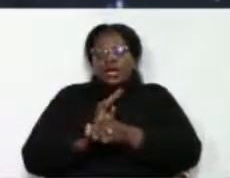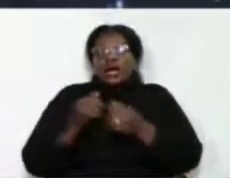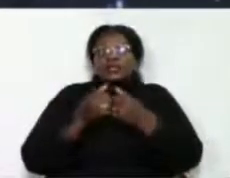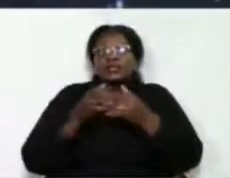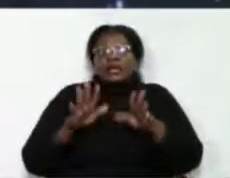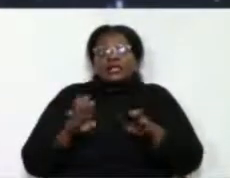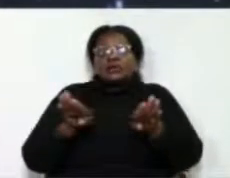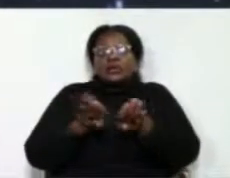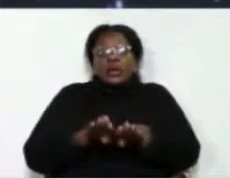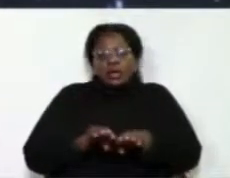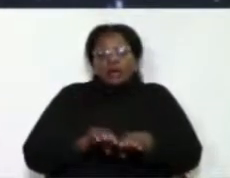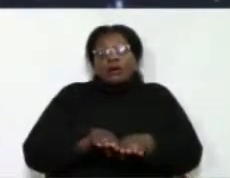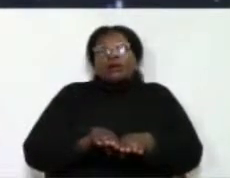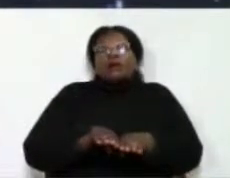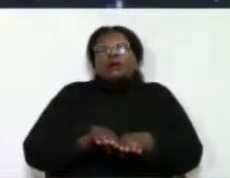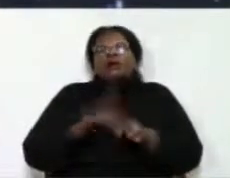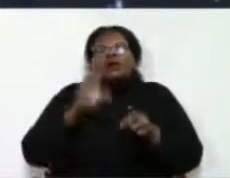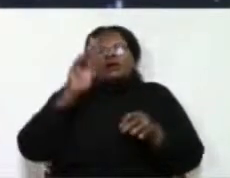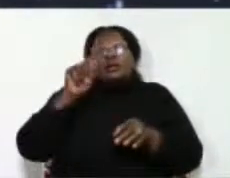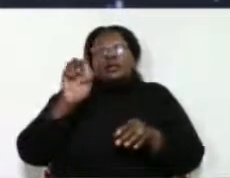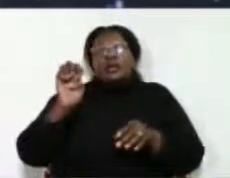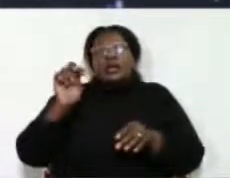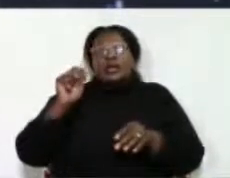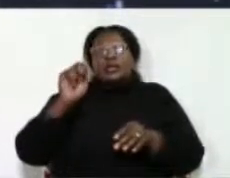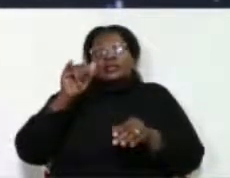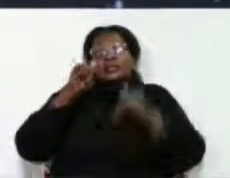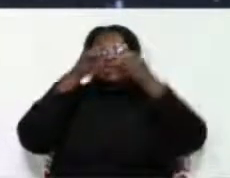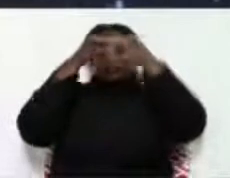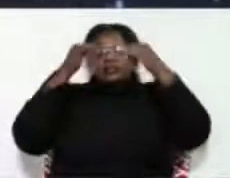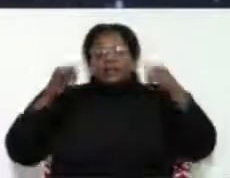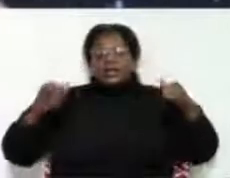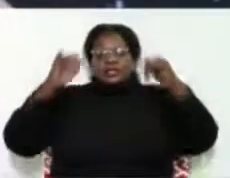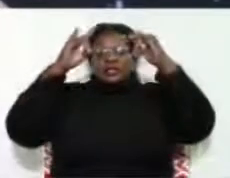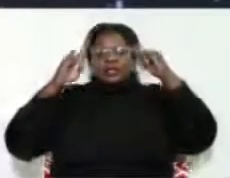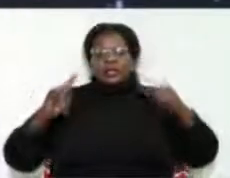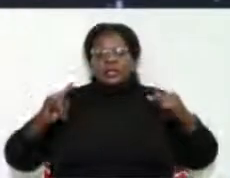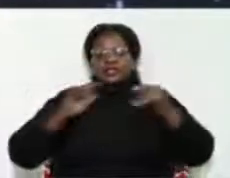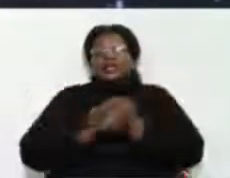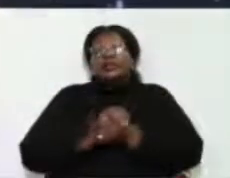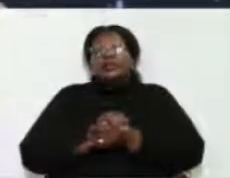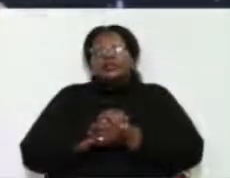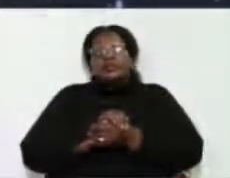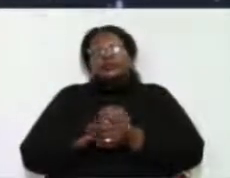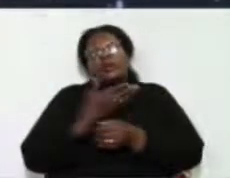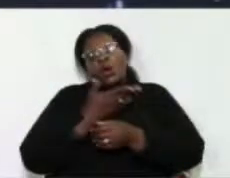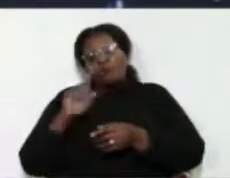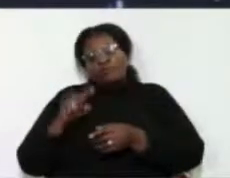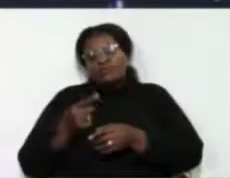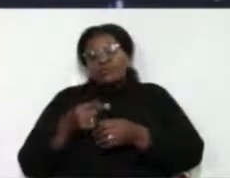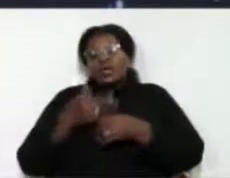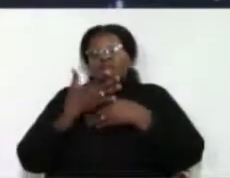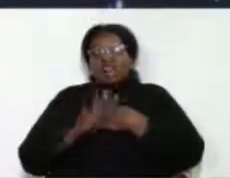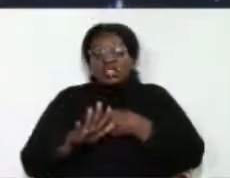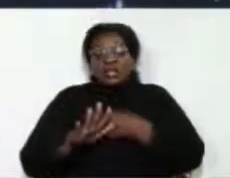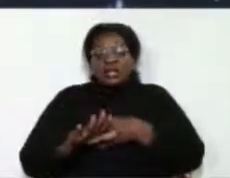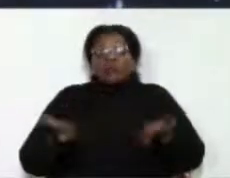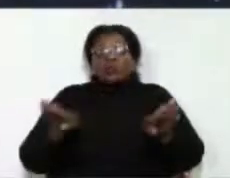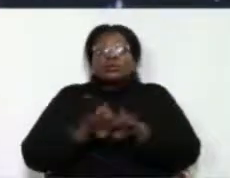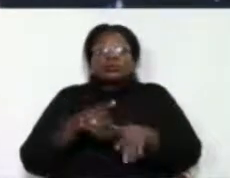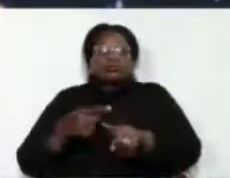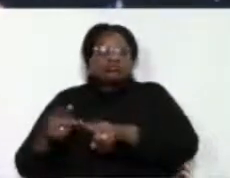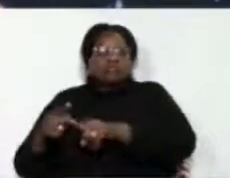event management and that sort of thing. But when all the tents were rented, we tried everything else. So we used to make paving stones, we used to do